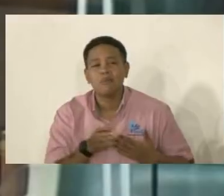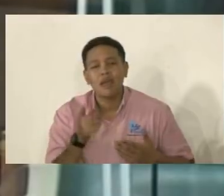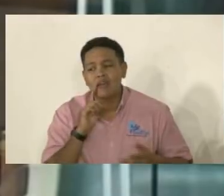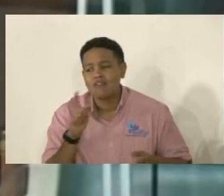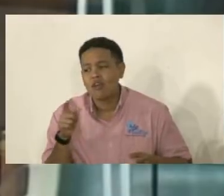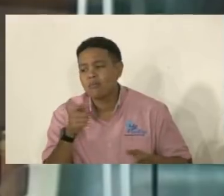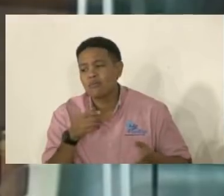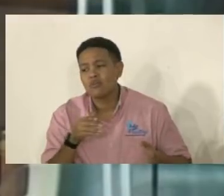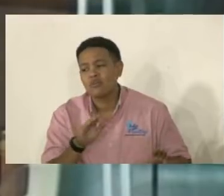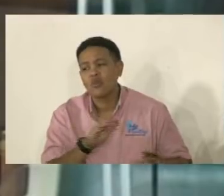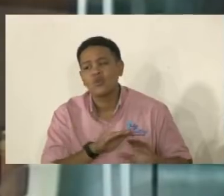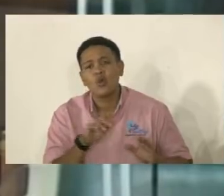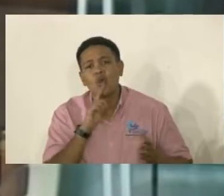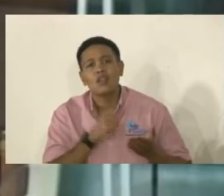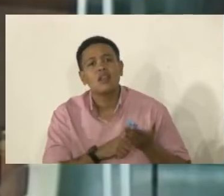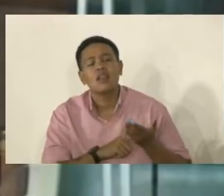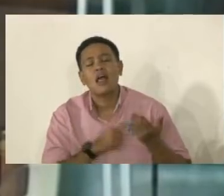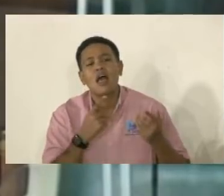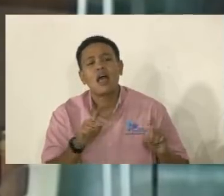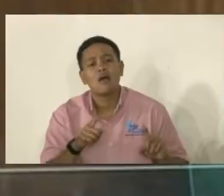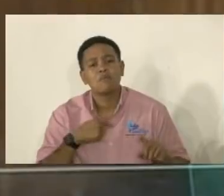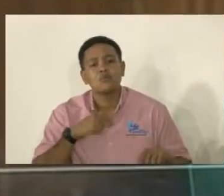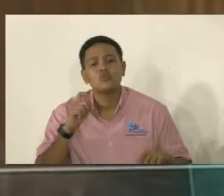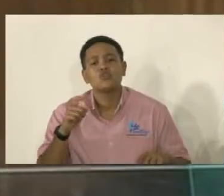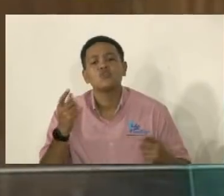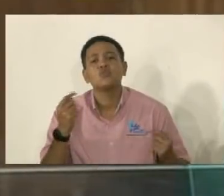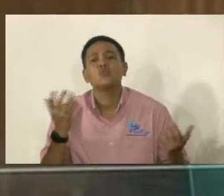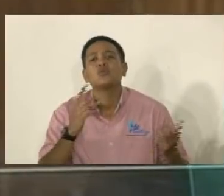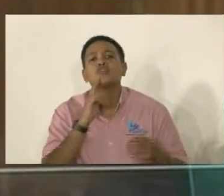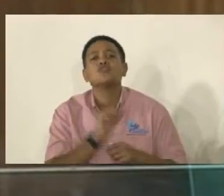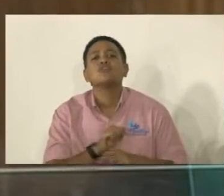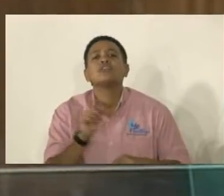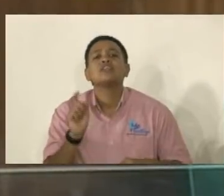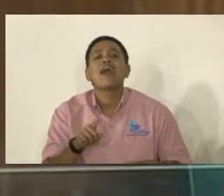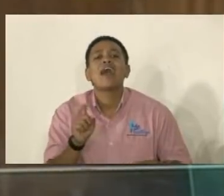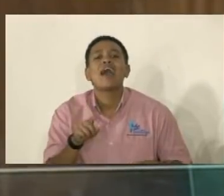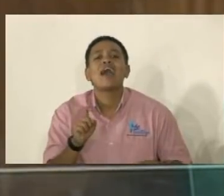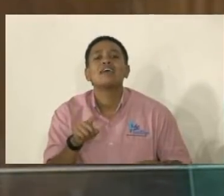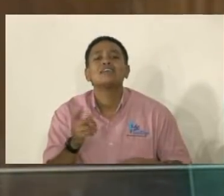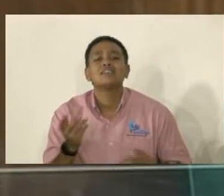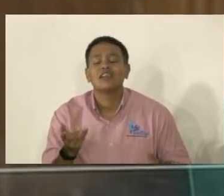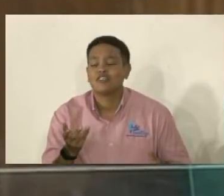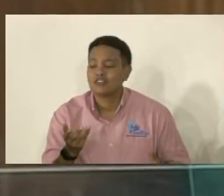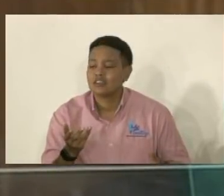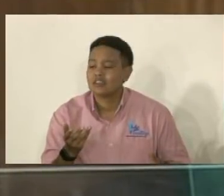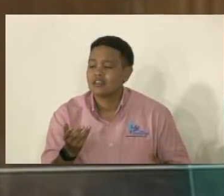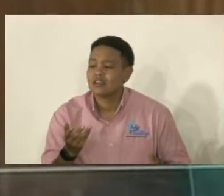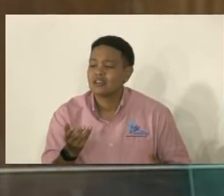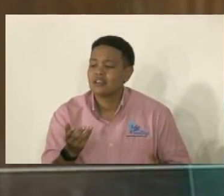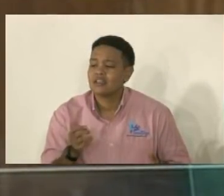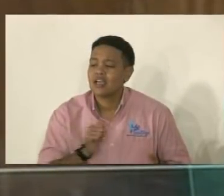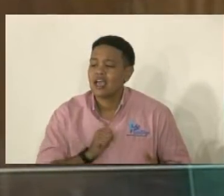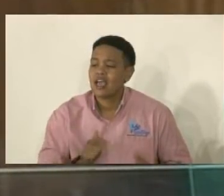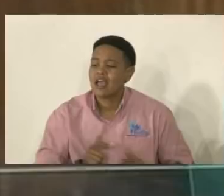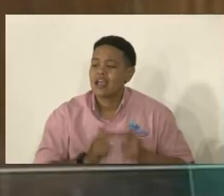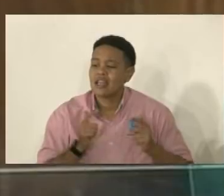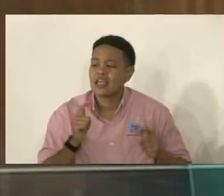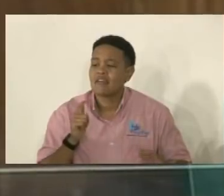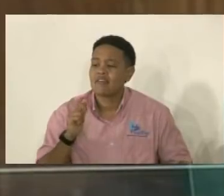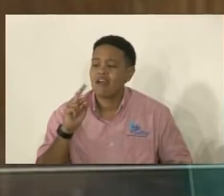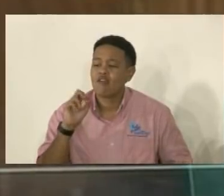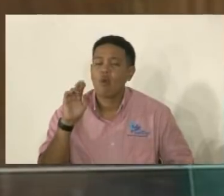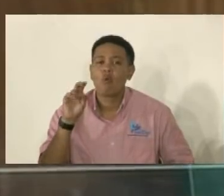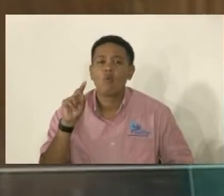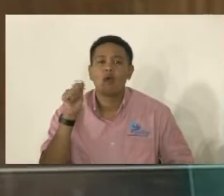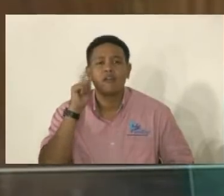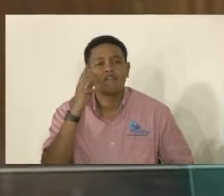that argument, please. Let us just do what is necessary. I lived in Rwanda for a few years, and